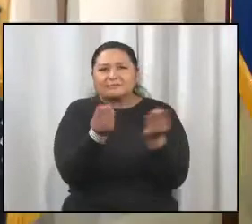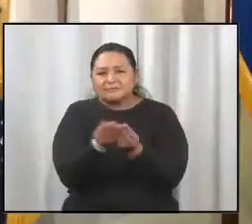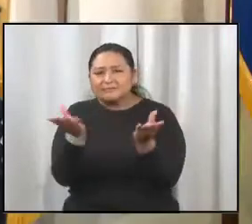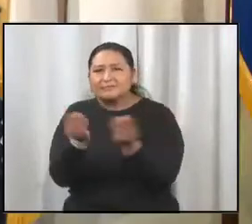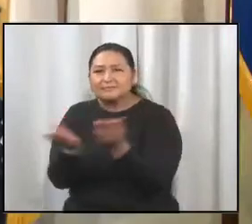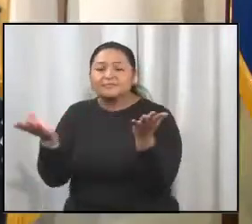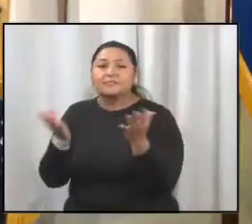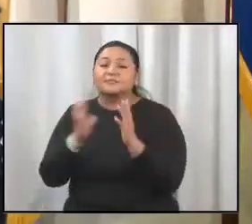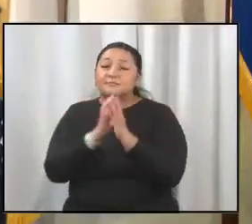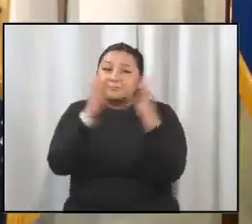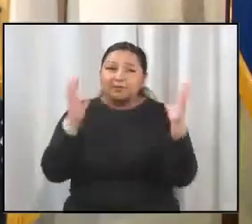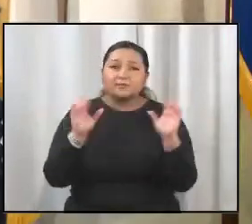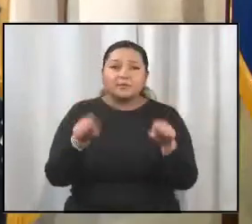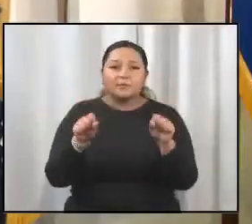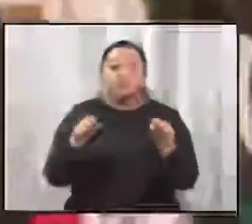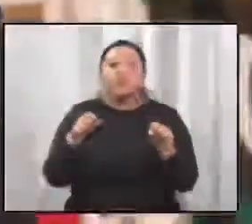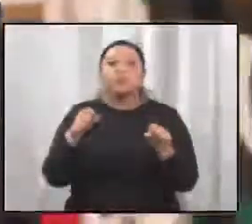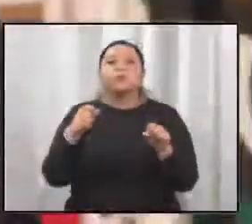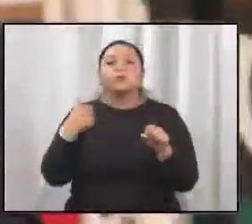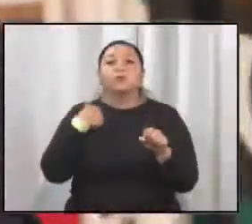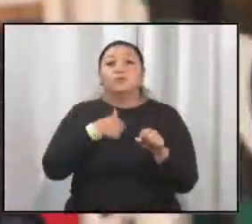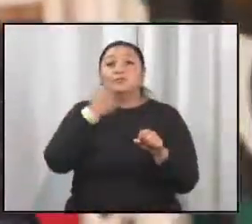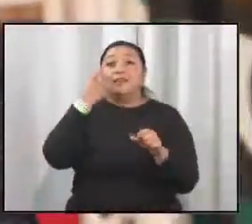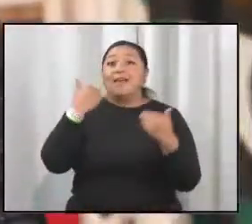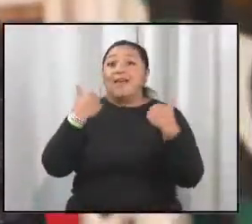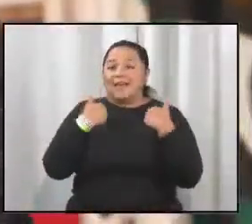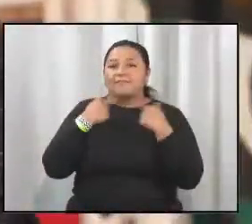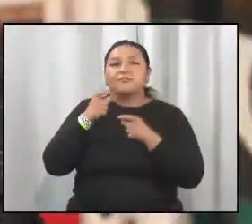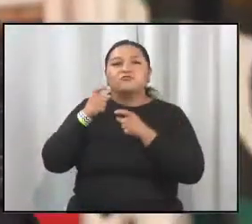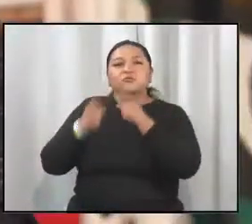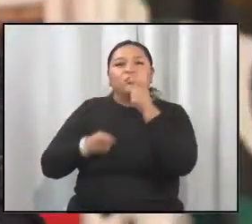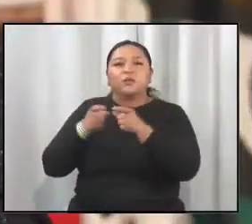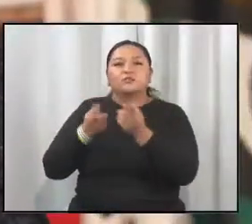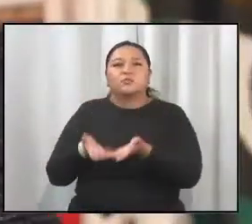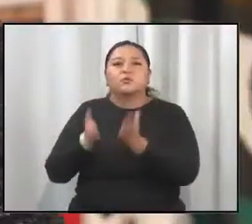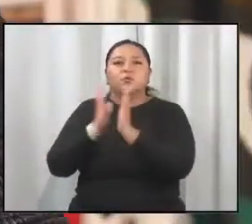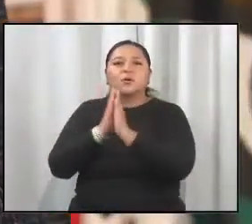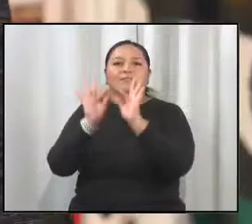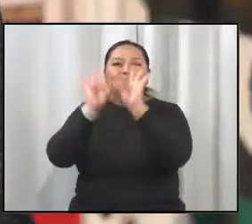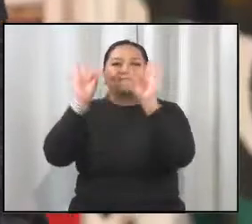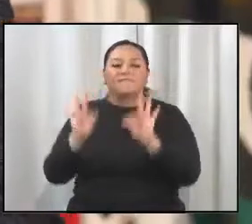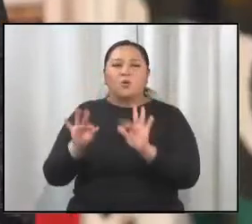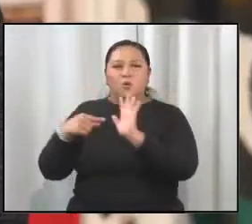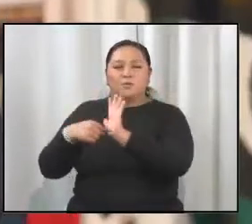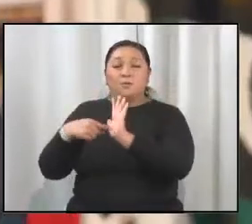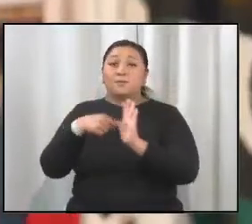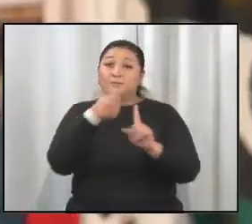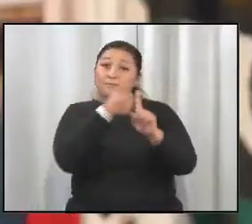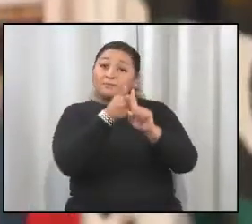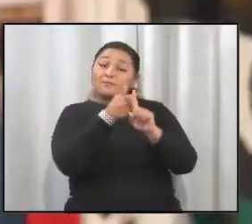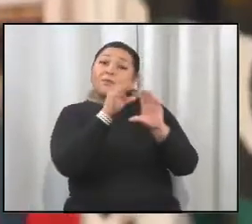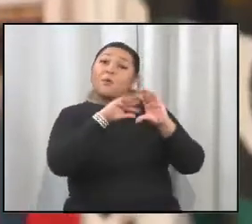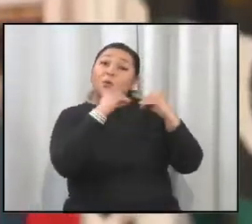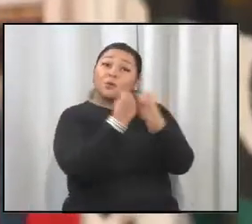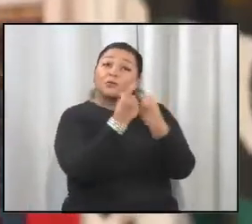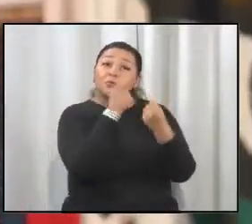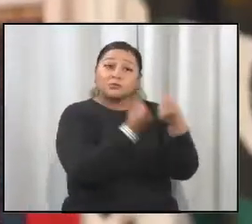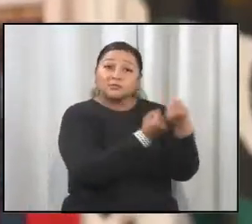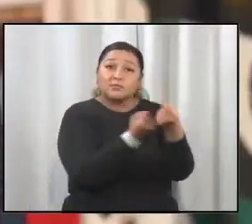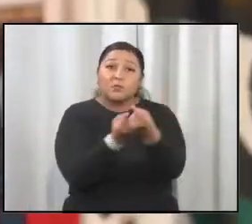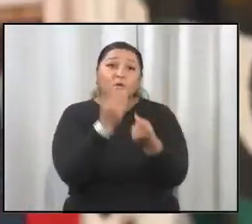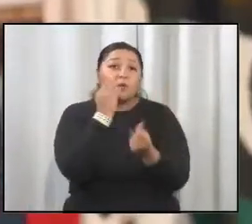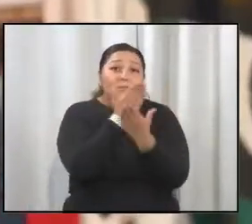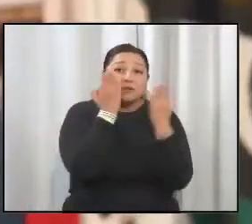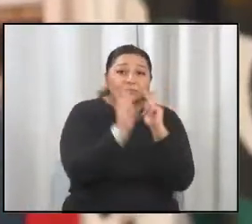we've launched a donation request form for Long Beach-based organizations that support people experiencing homelessness. In the